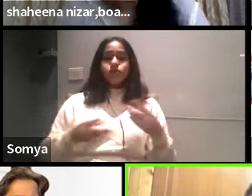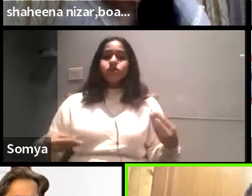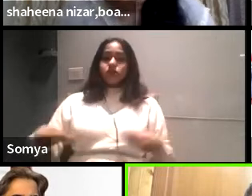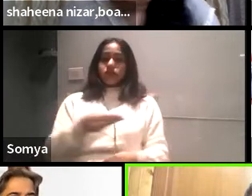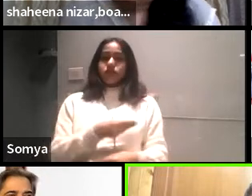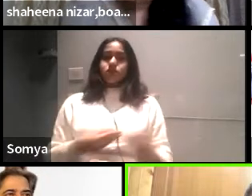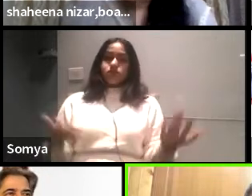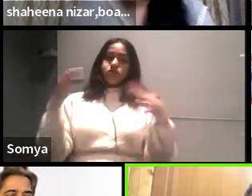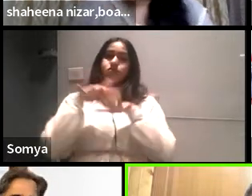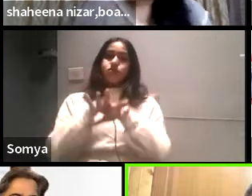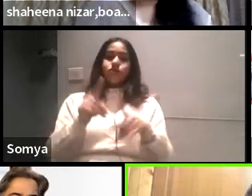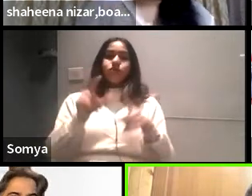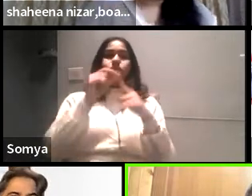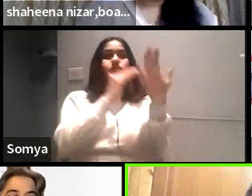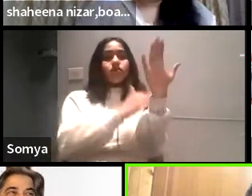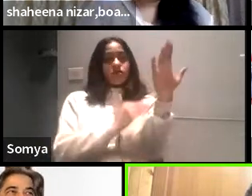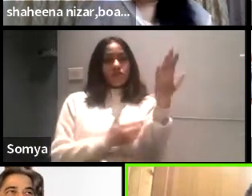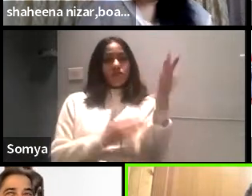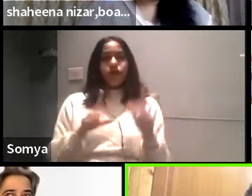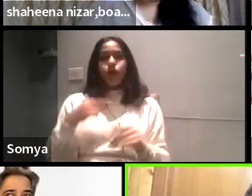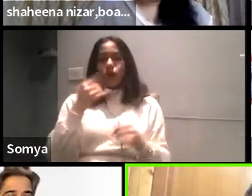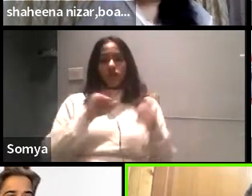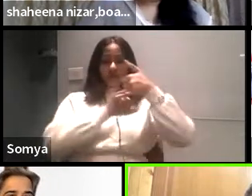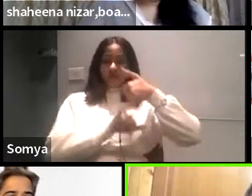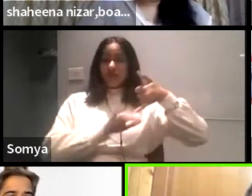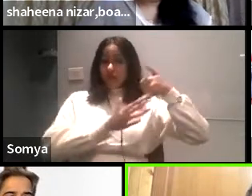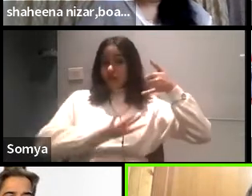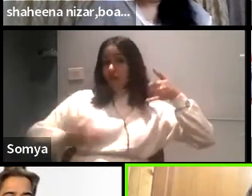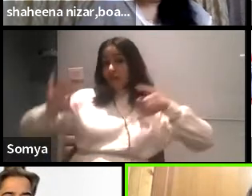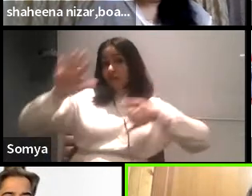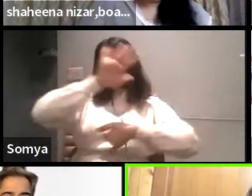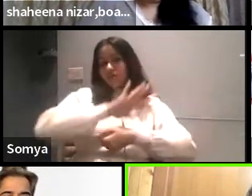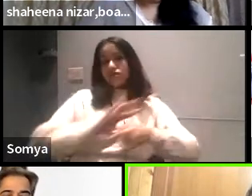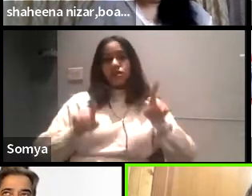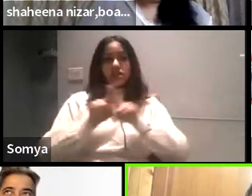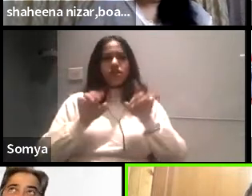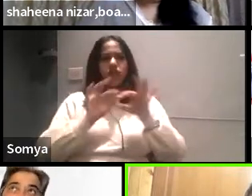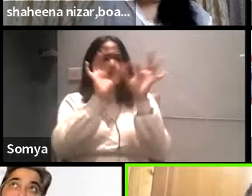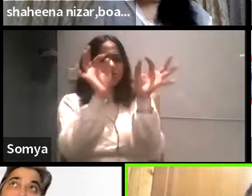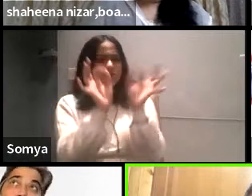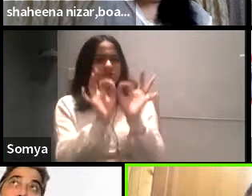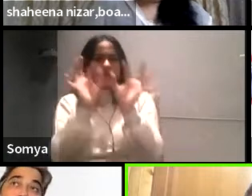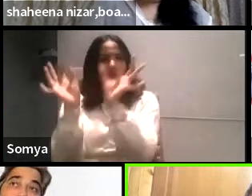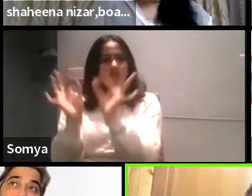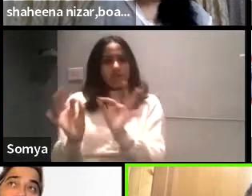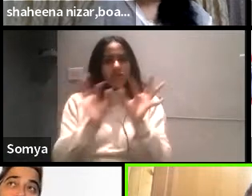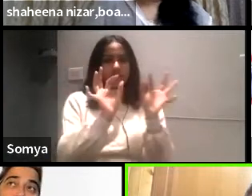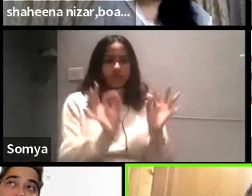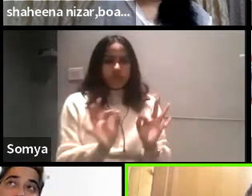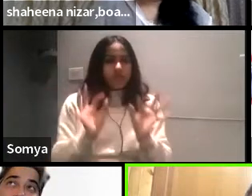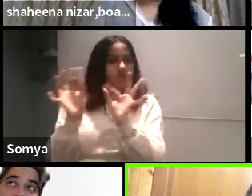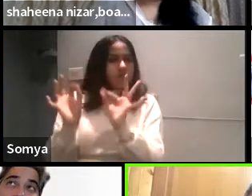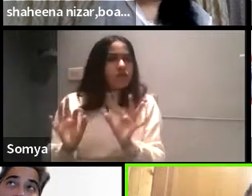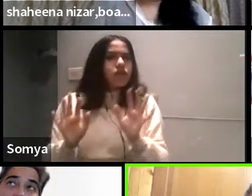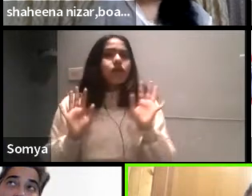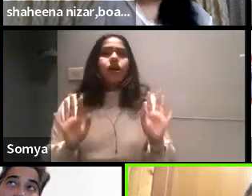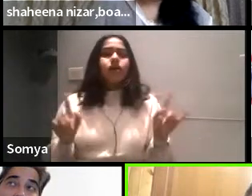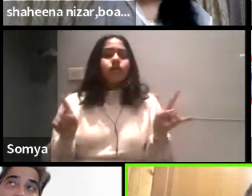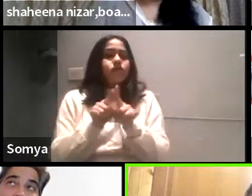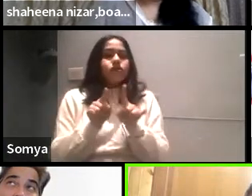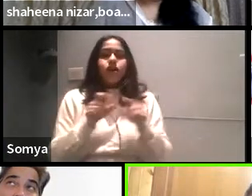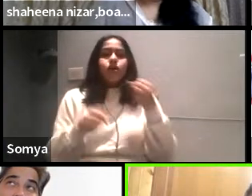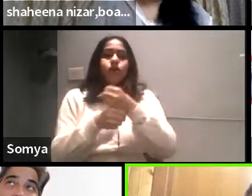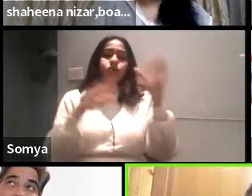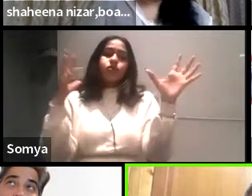inclusion programs across South Asia. She has shaped Leonard, Cheshire